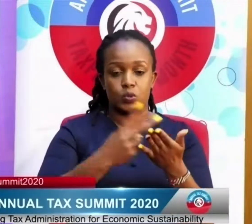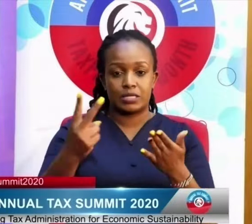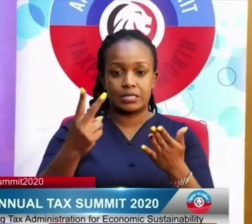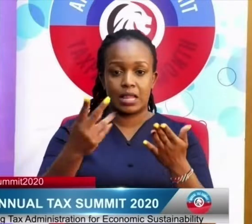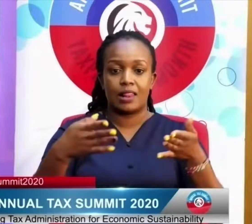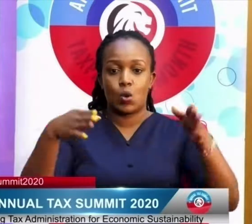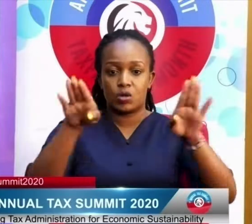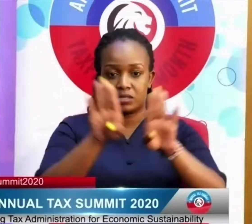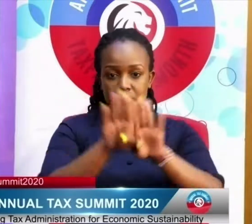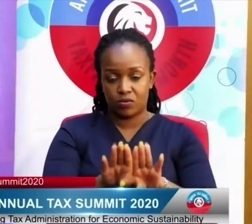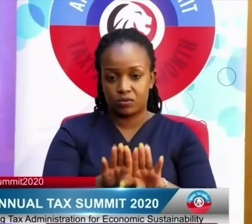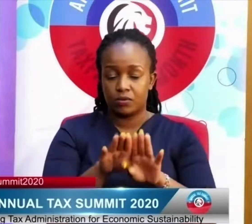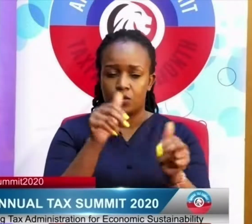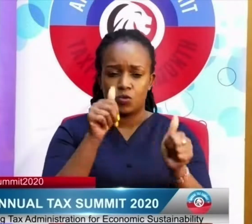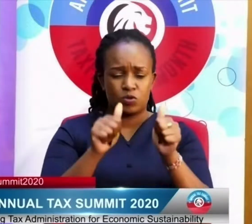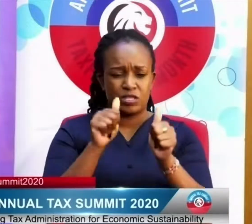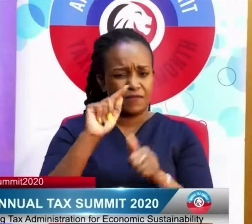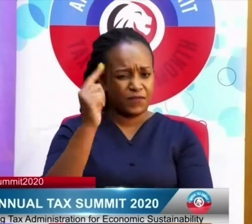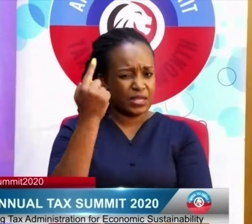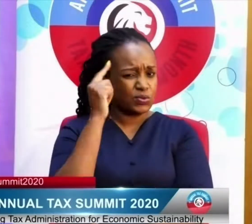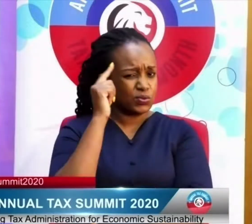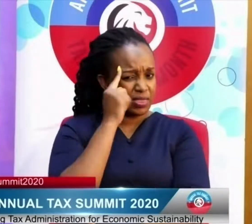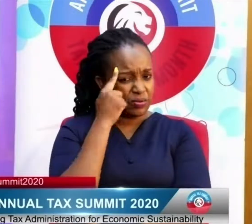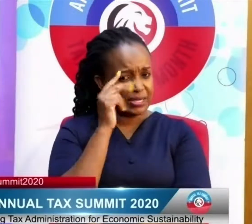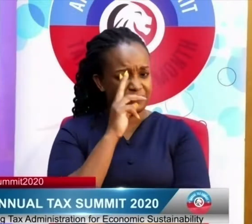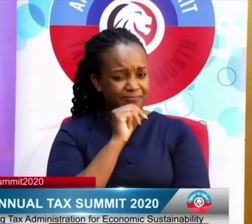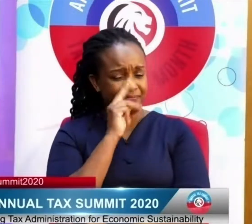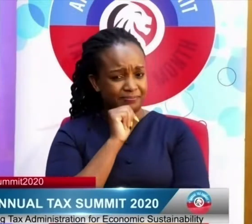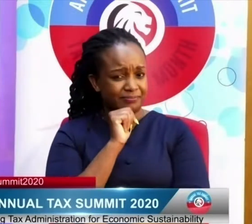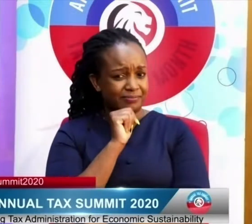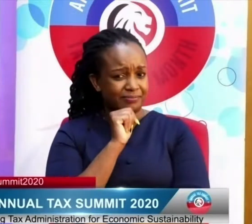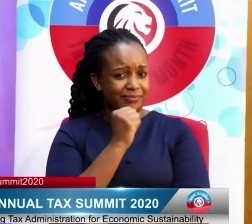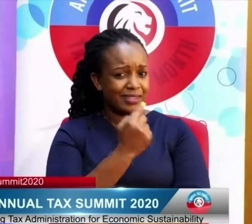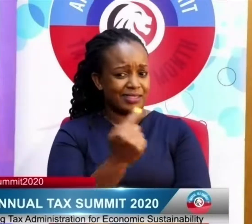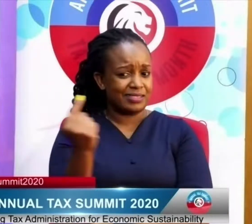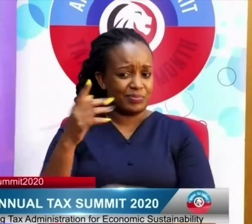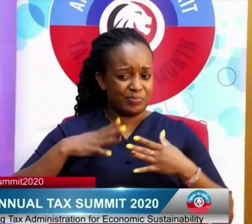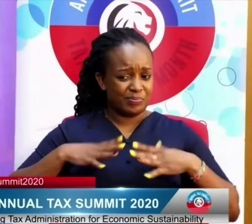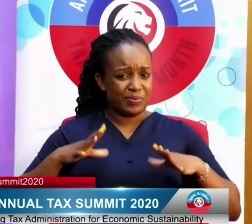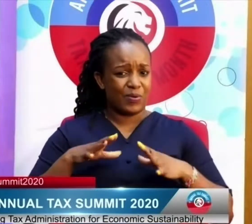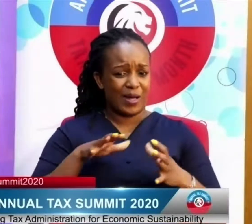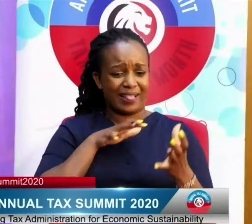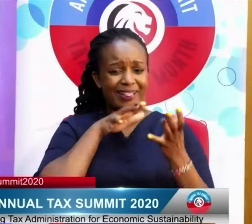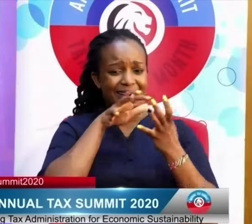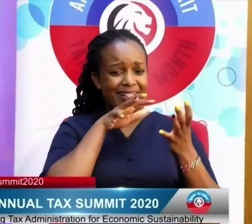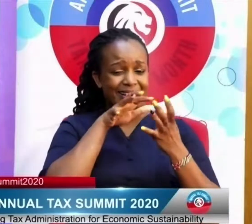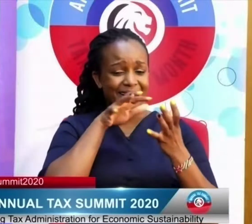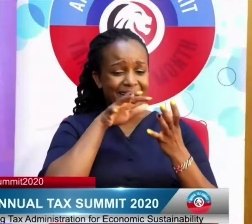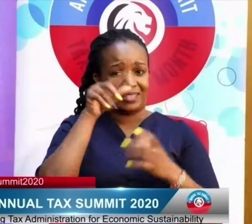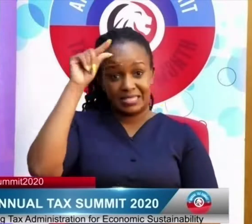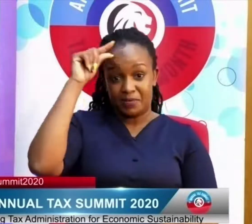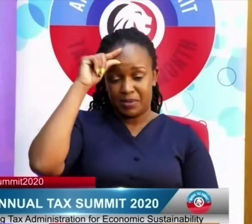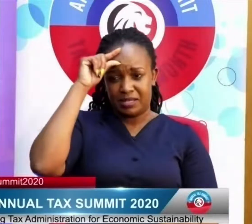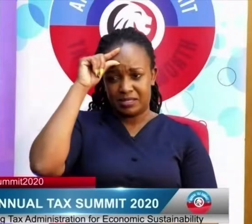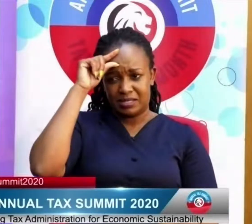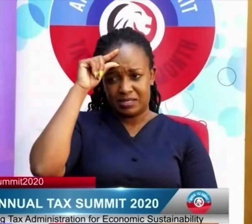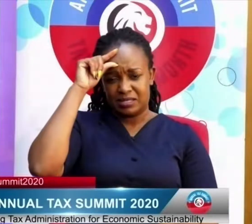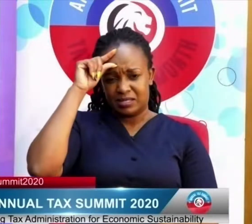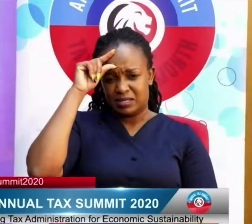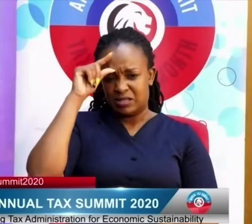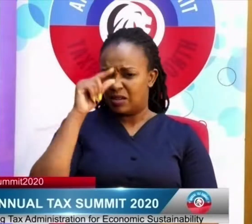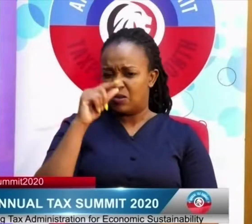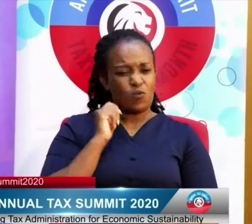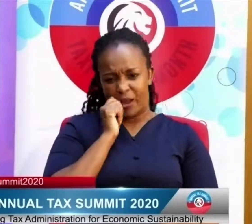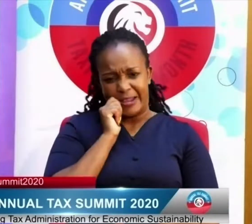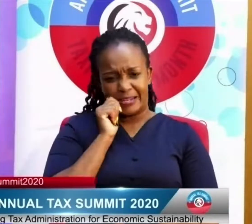joke. In fact, everyone in Nigeria was just laughing at the government to say, what kind of a joke is this one?